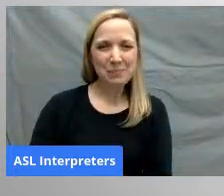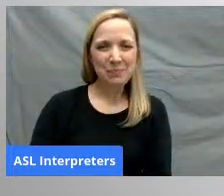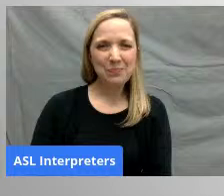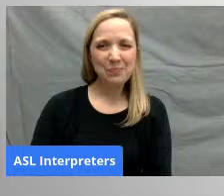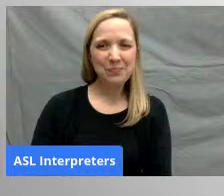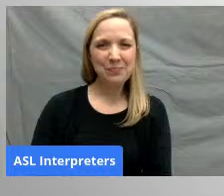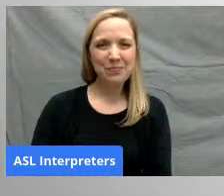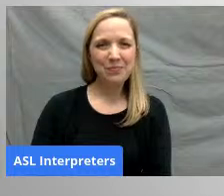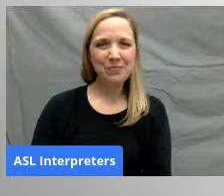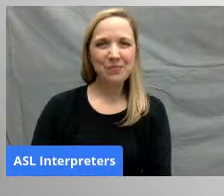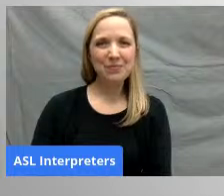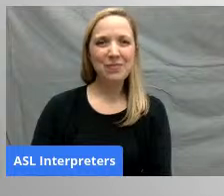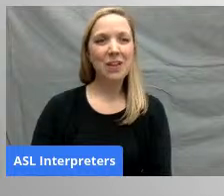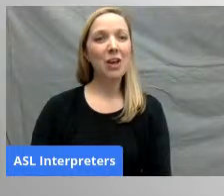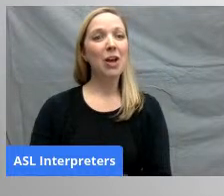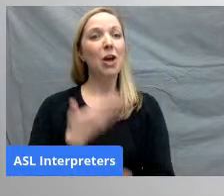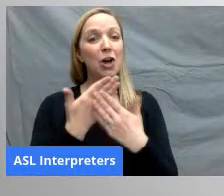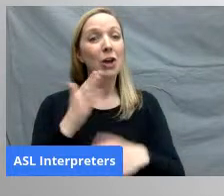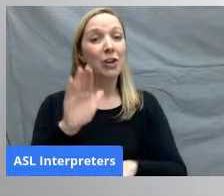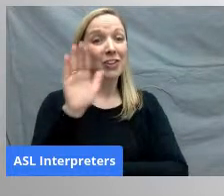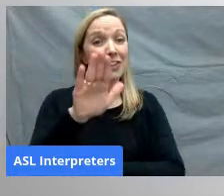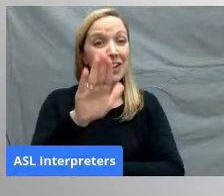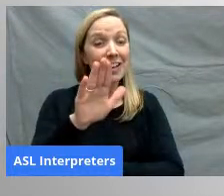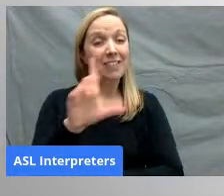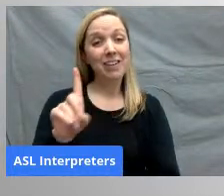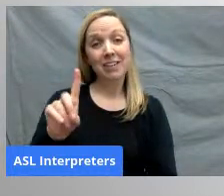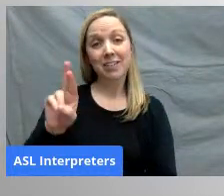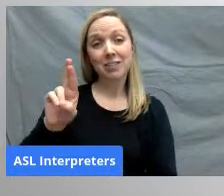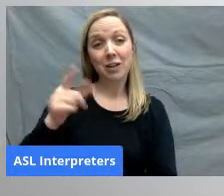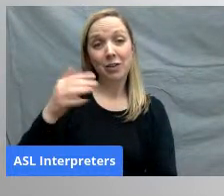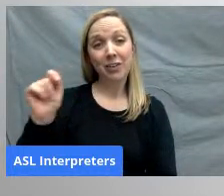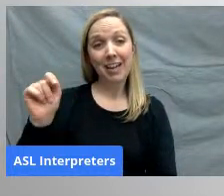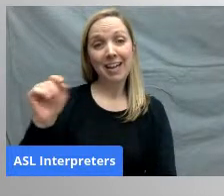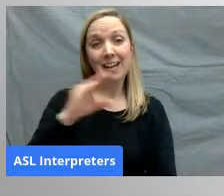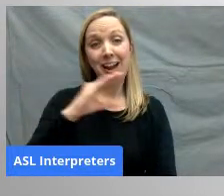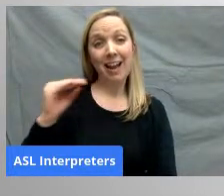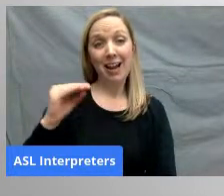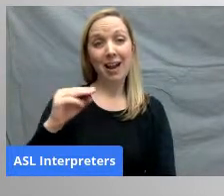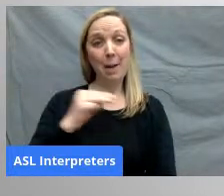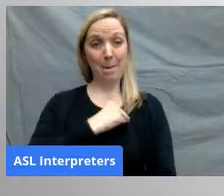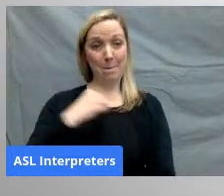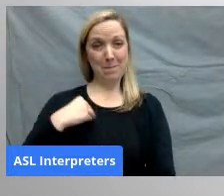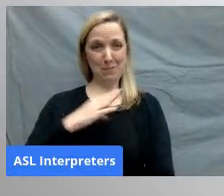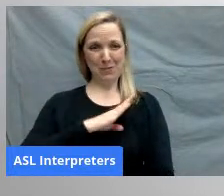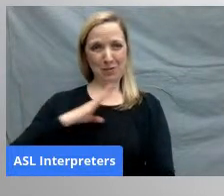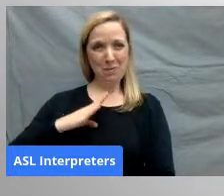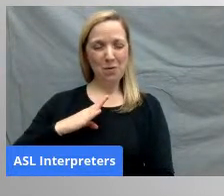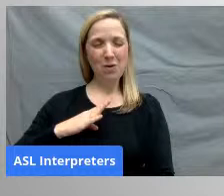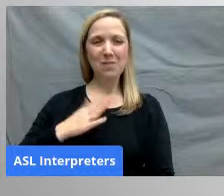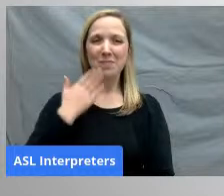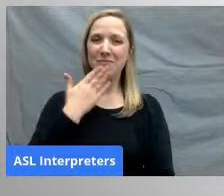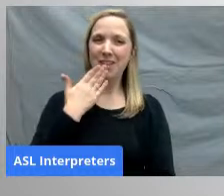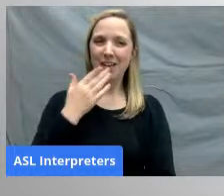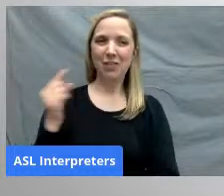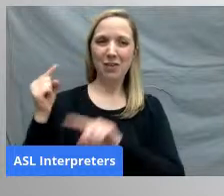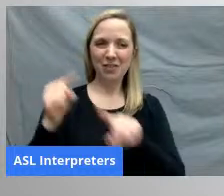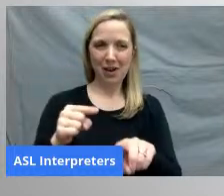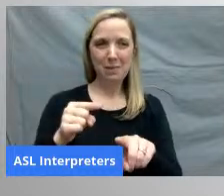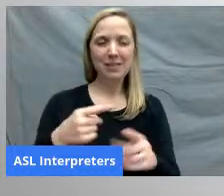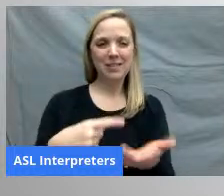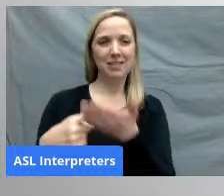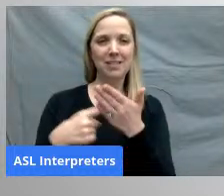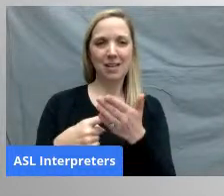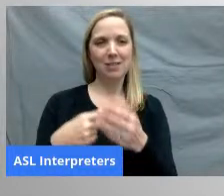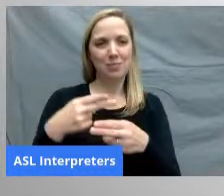Good evening, Dr. Gant and members of the board. Thank you again for this opportunity to talk with you guys for a few brief minutes about COVID